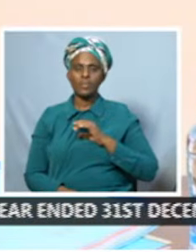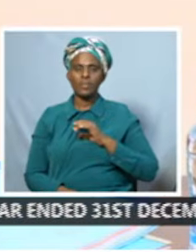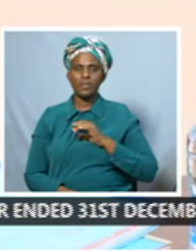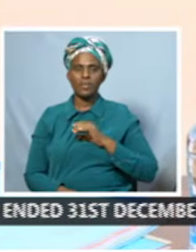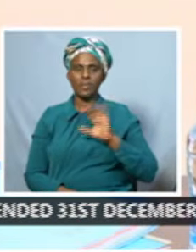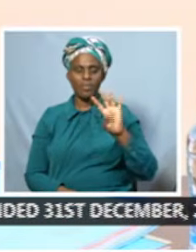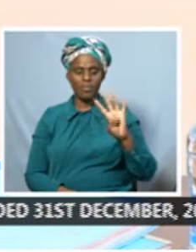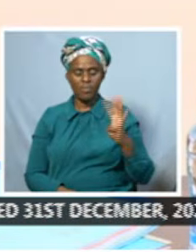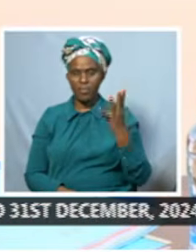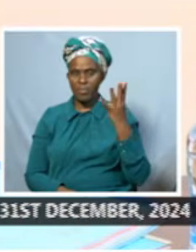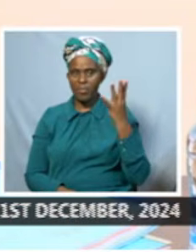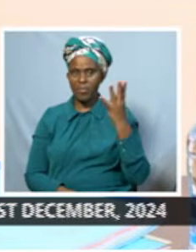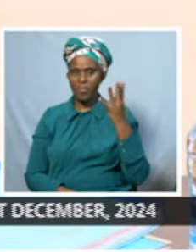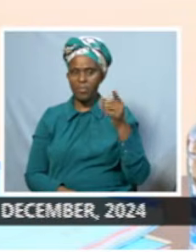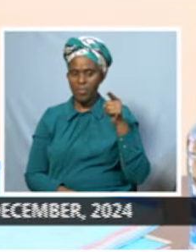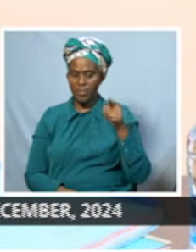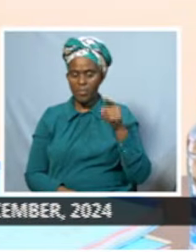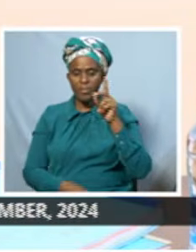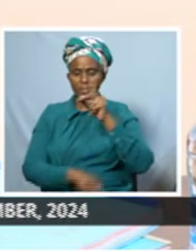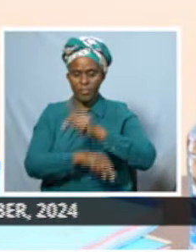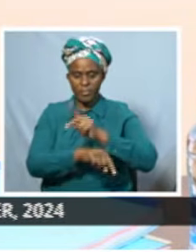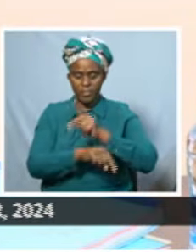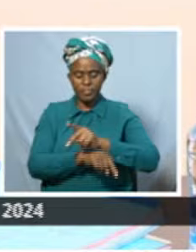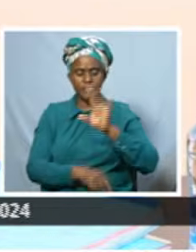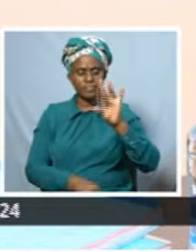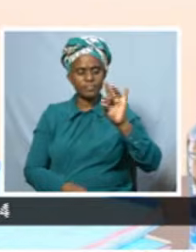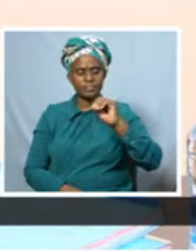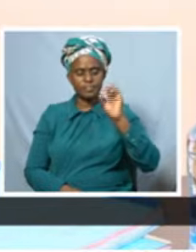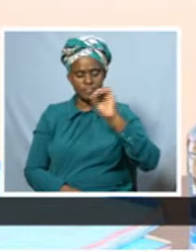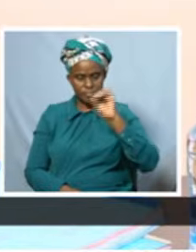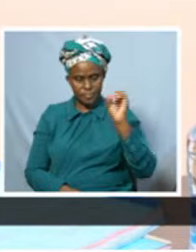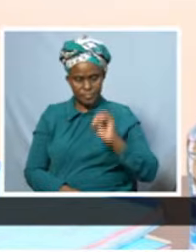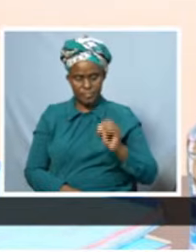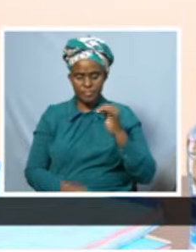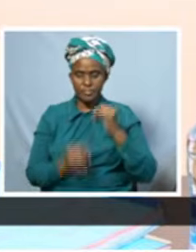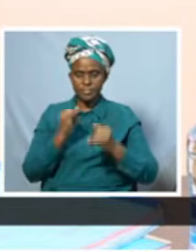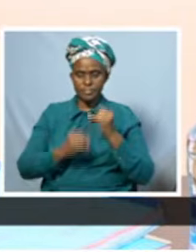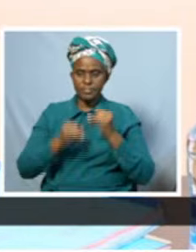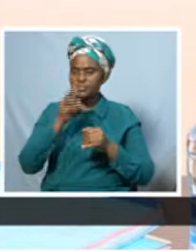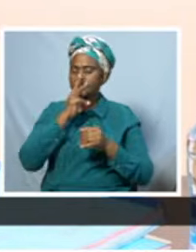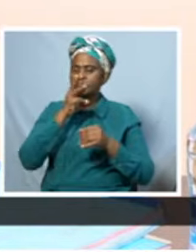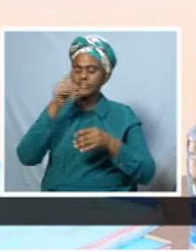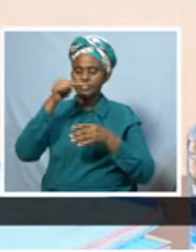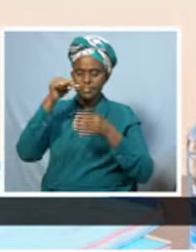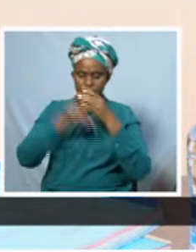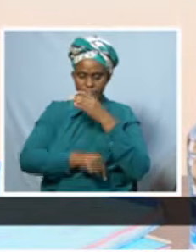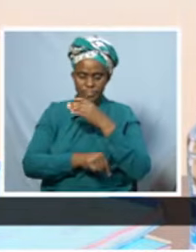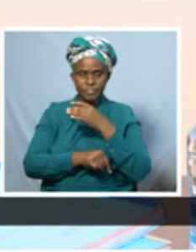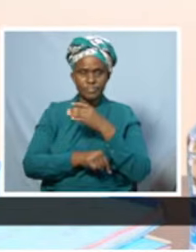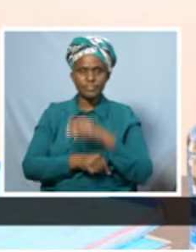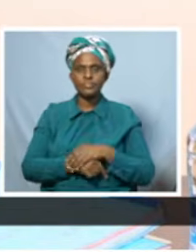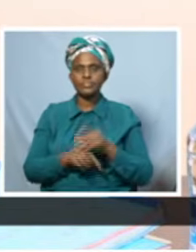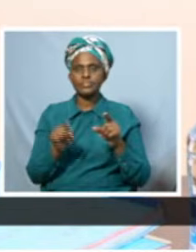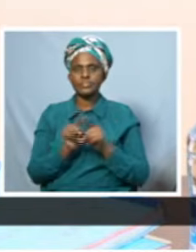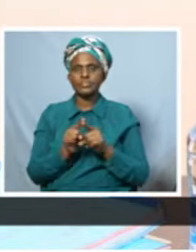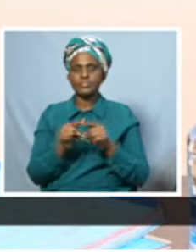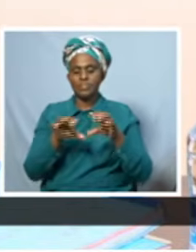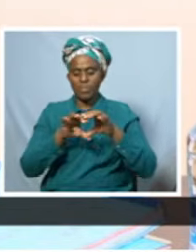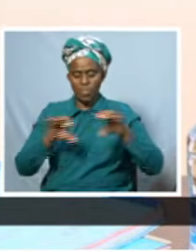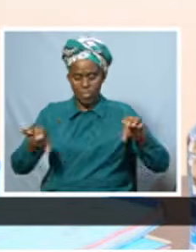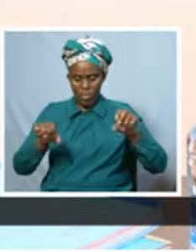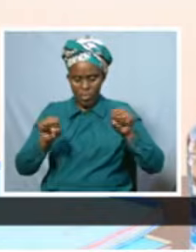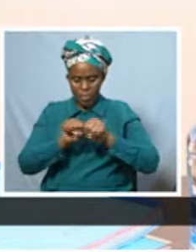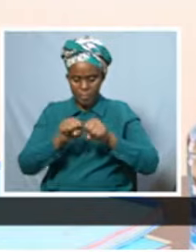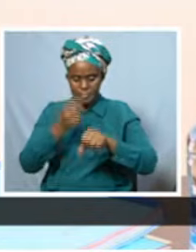And number 4, the project is at 80% complete. The borehole has been drilled, and the pipes and